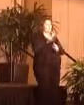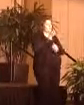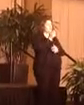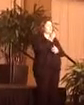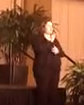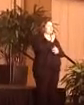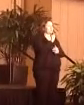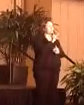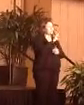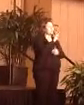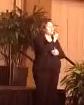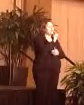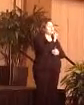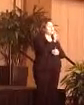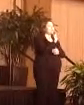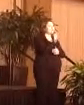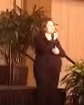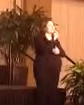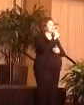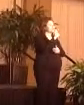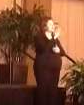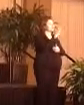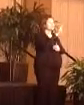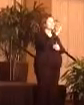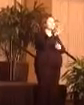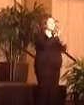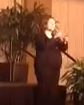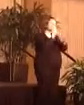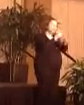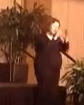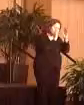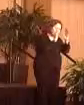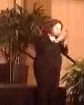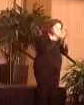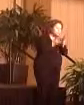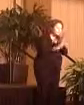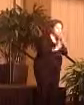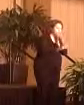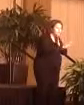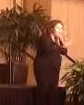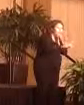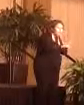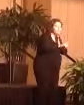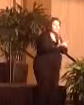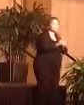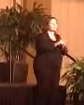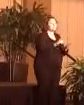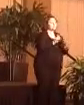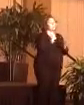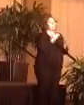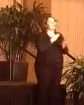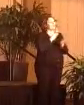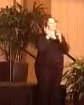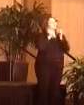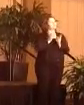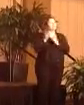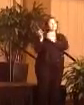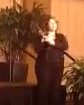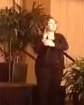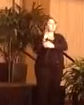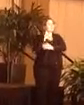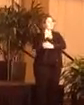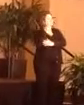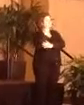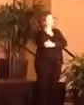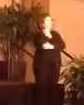Center, Warren Shear, for listening to the students' needs and bringing the guest that is honored to be here this evening, Davey Wavey.